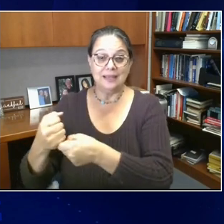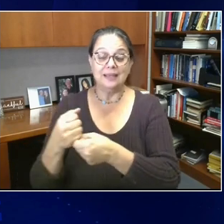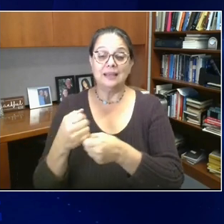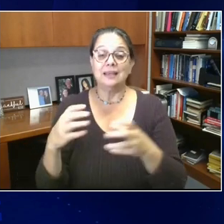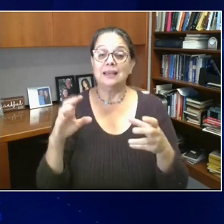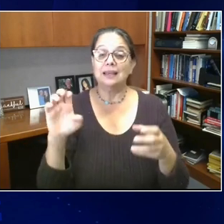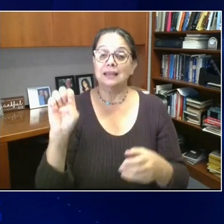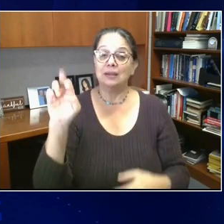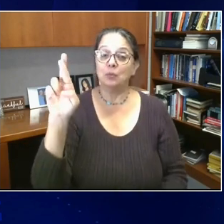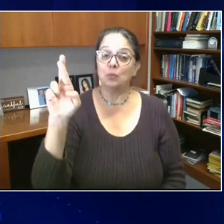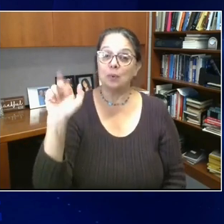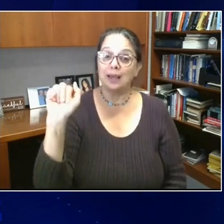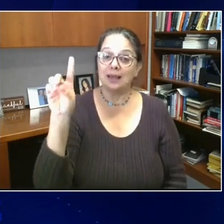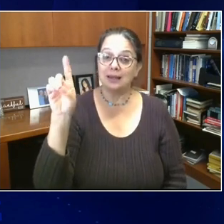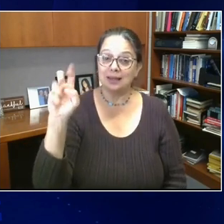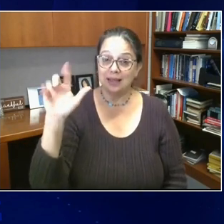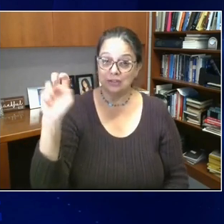cumulative decision making,